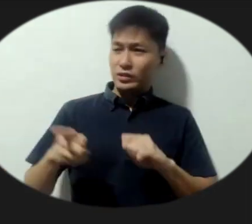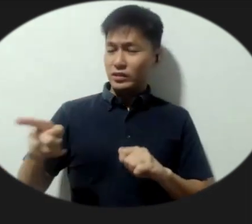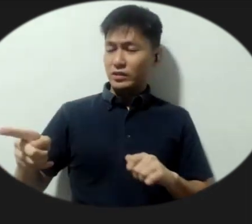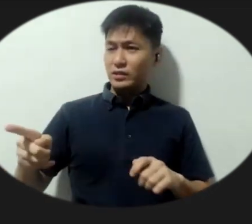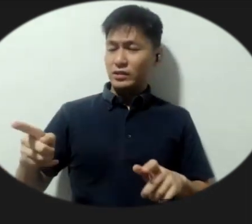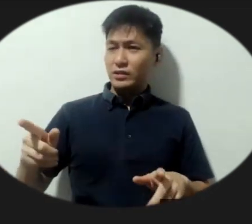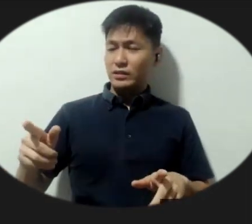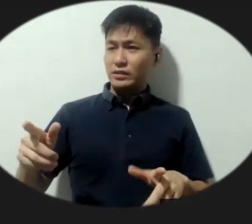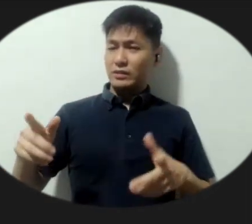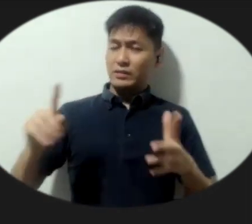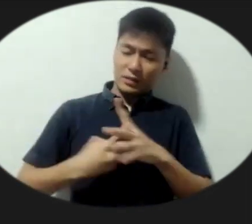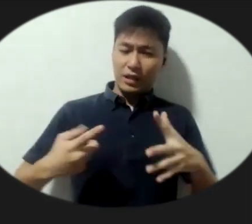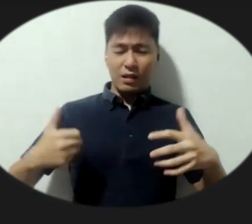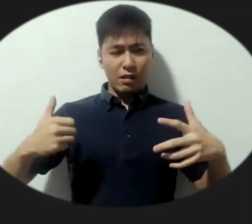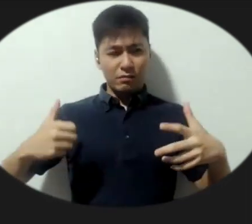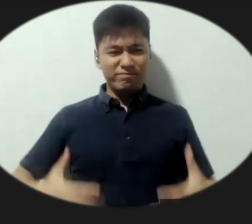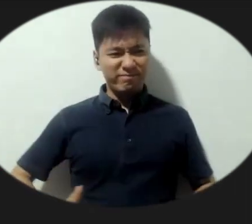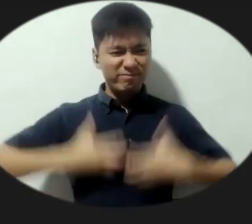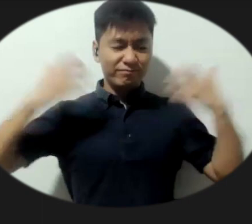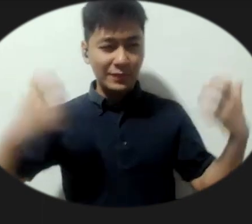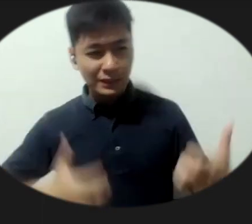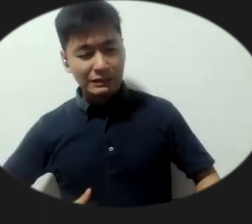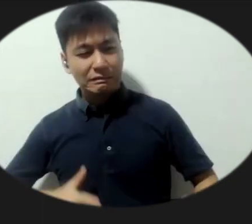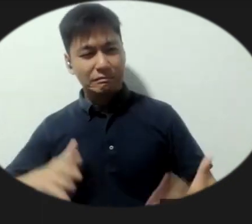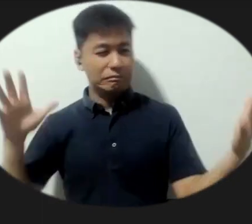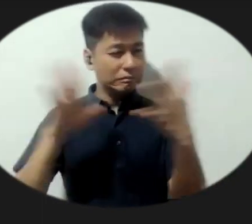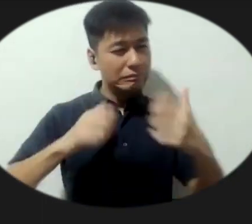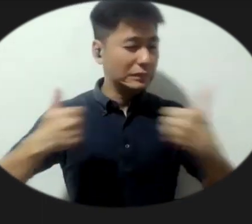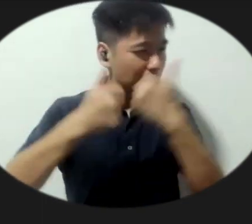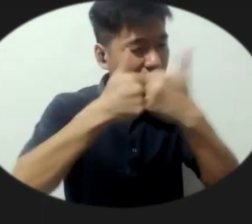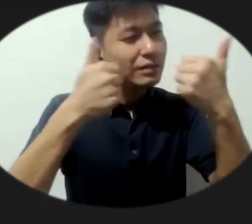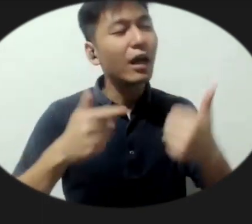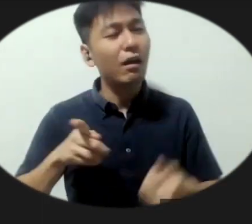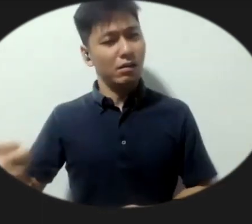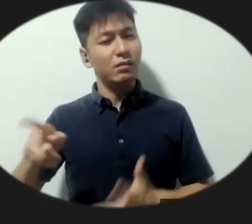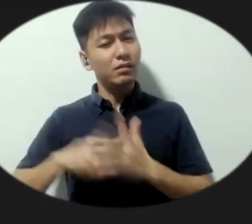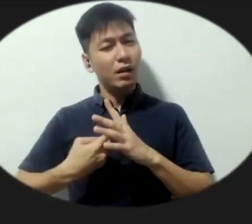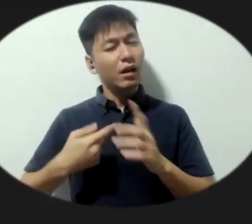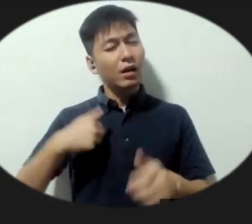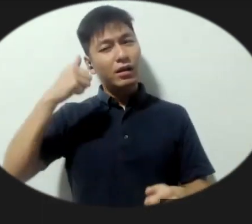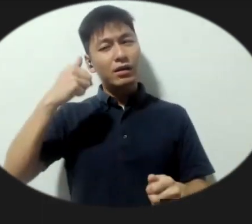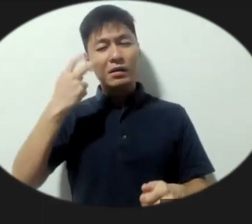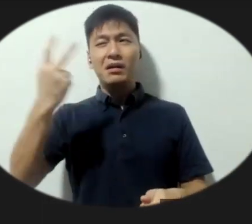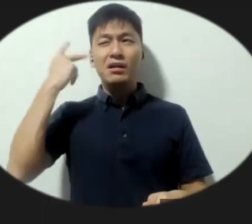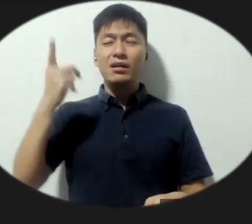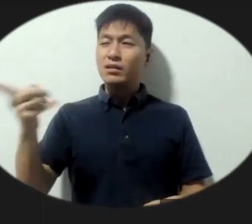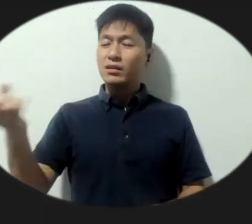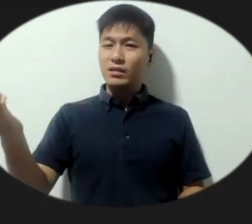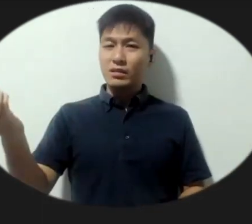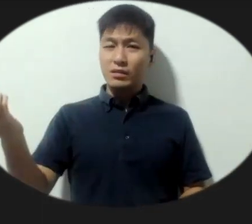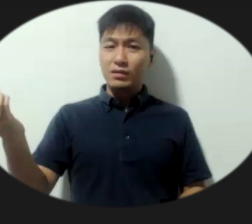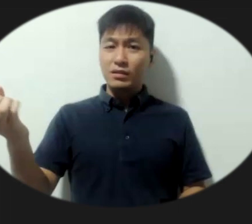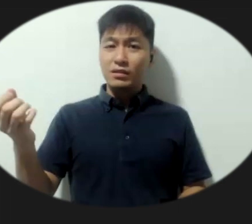he started fighting especially myself, because he felt, I remember him telling me that I was usurping authority over